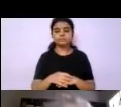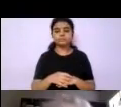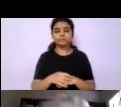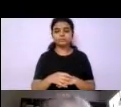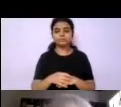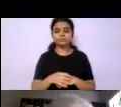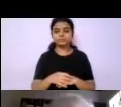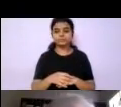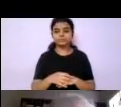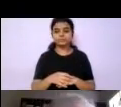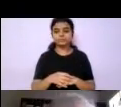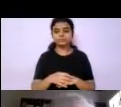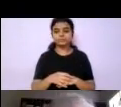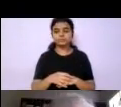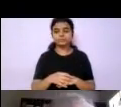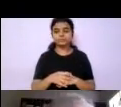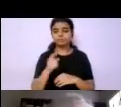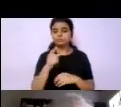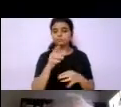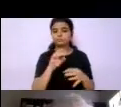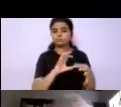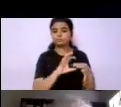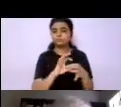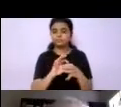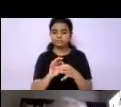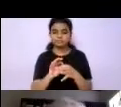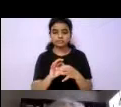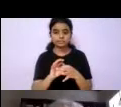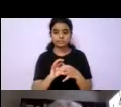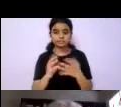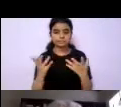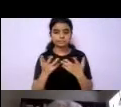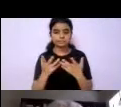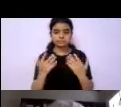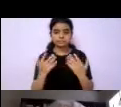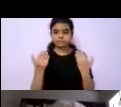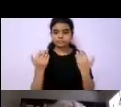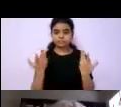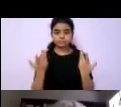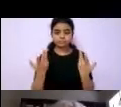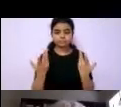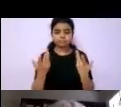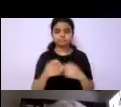thrust of that, of this body of work